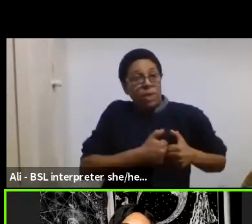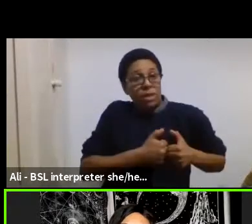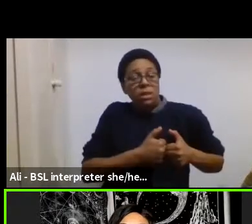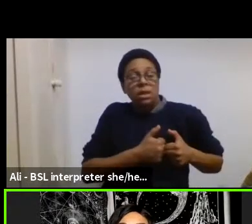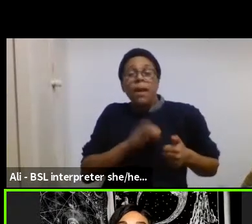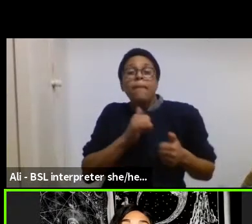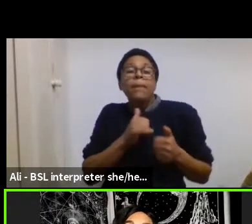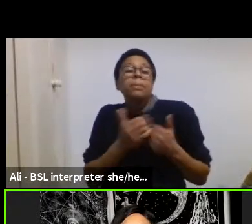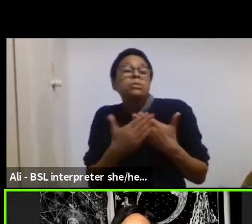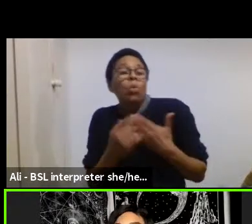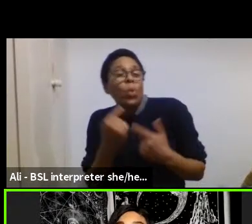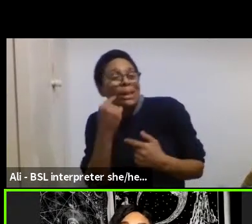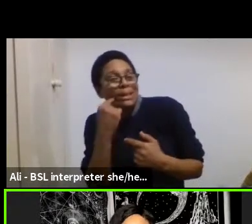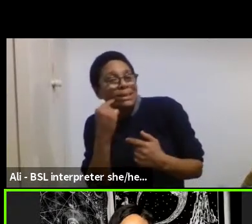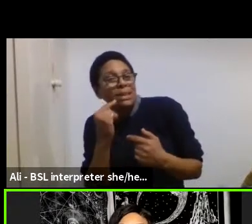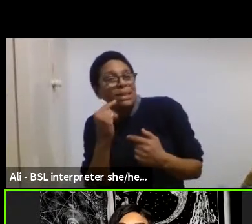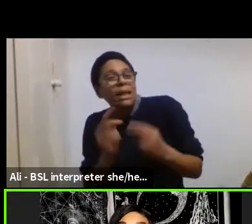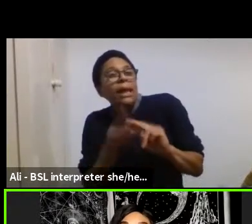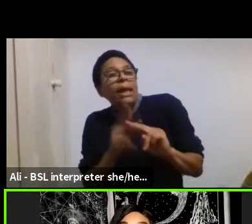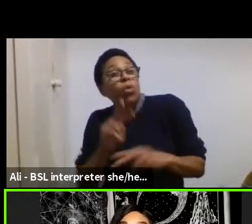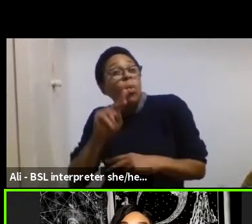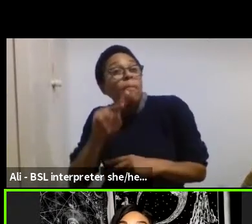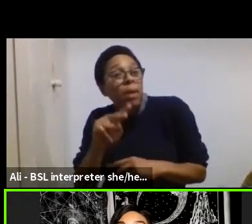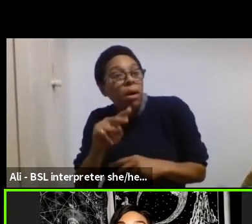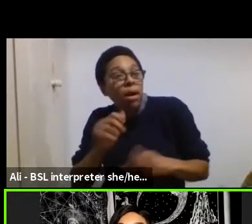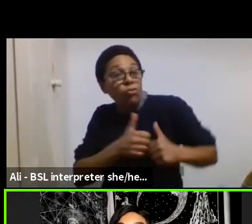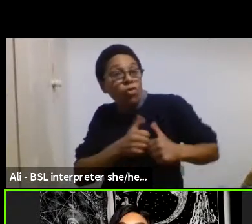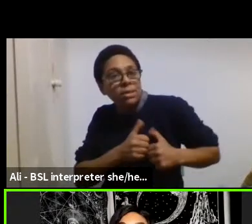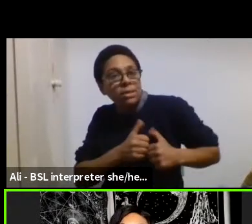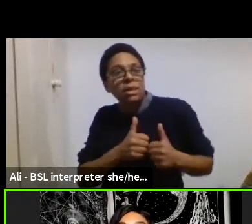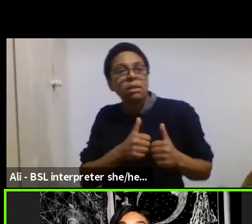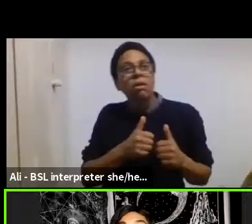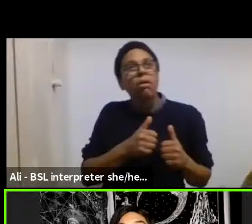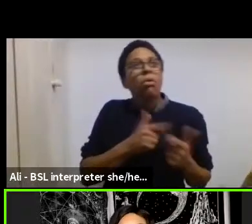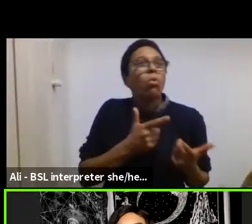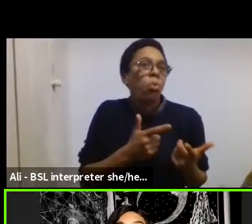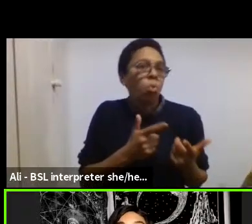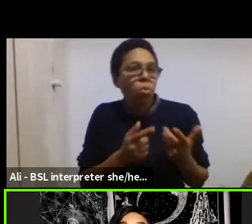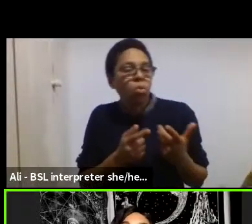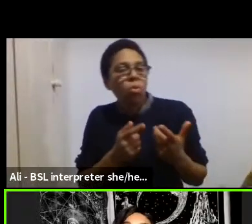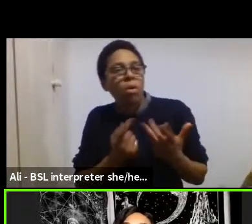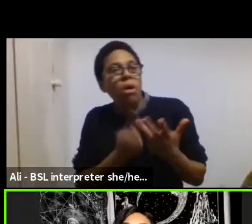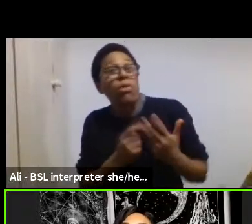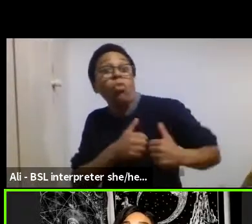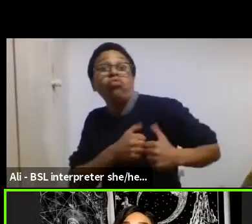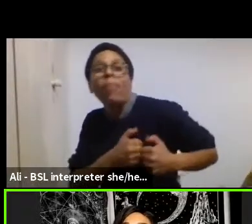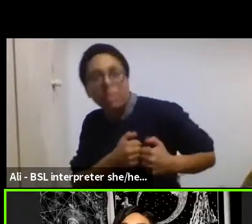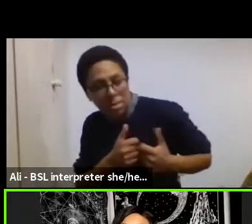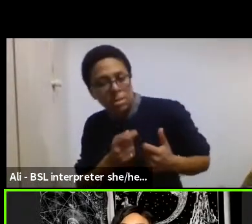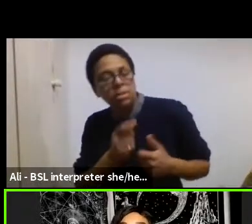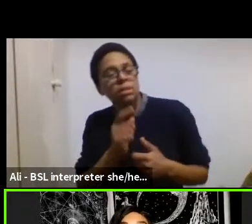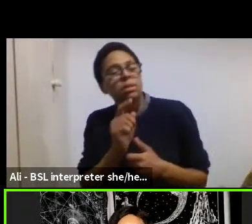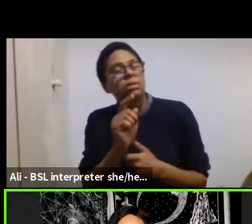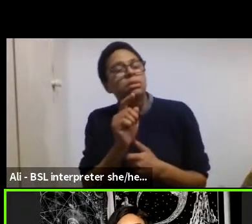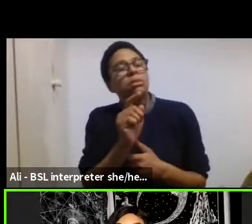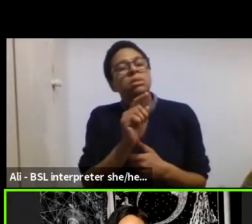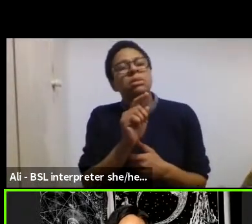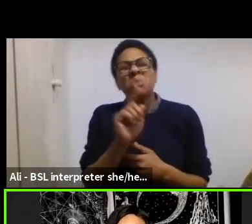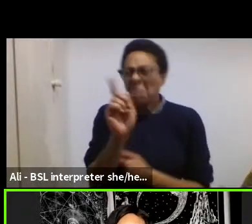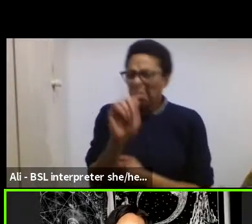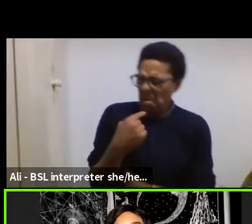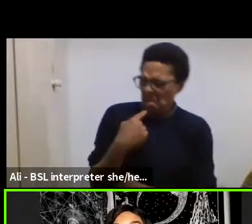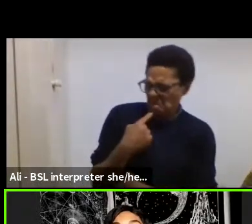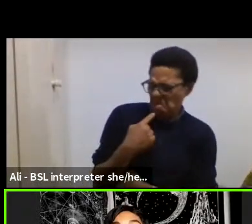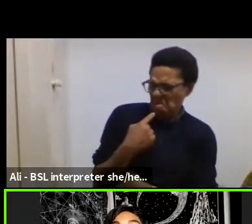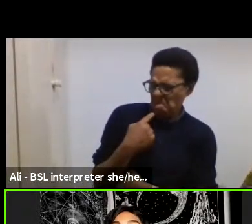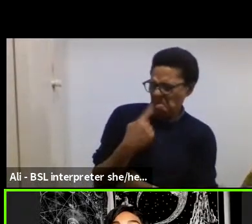if you're at least biromantic or homoromantic. But when you're asexual and aromantic, people are like, well, then you just don't fit into anything